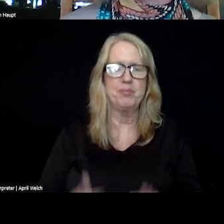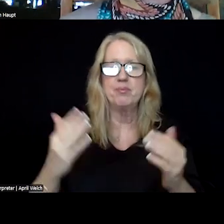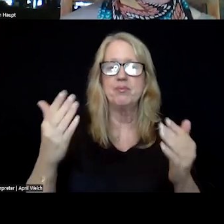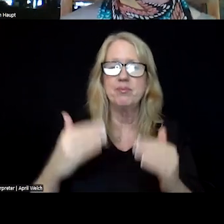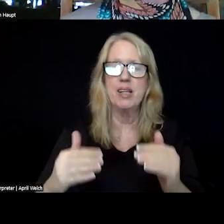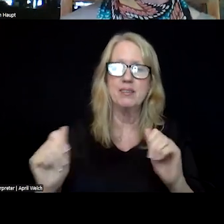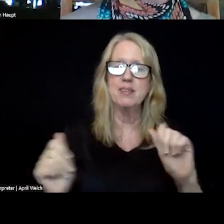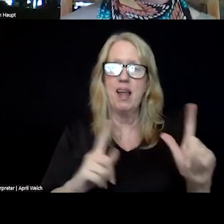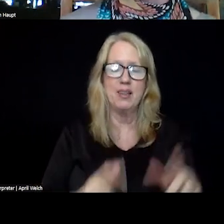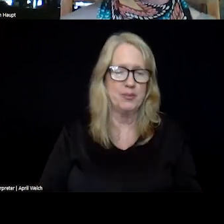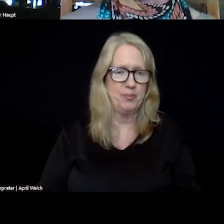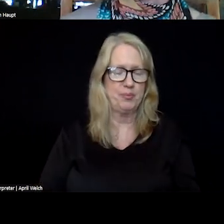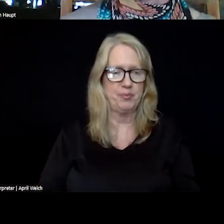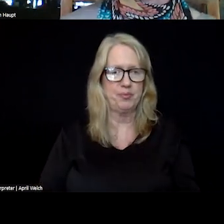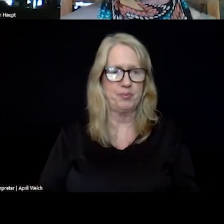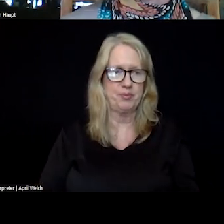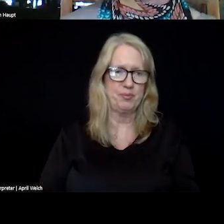slide.